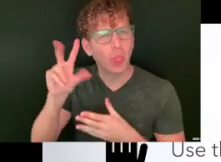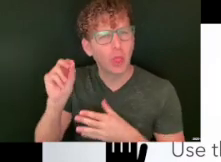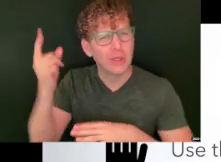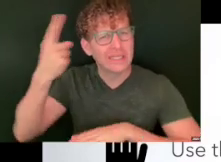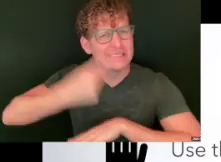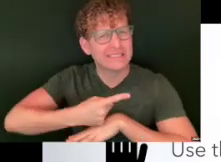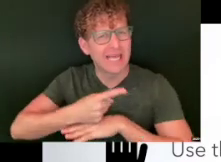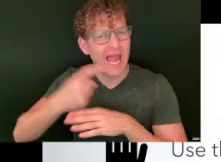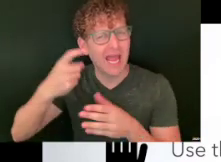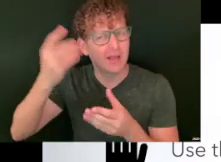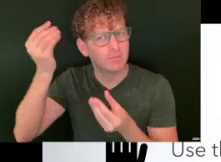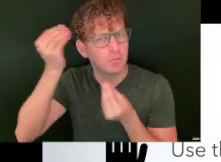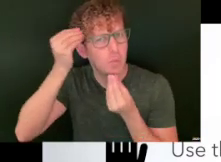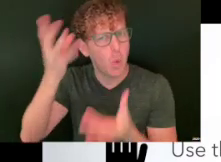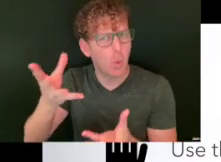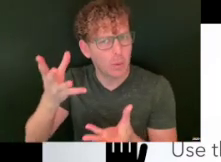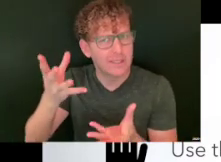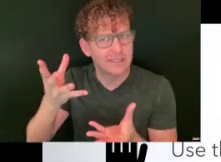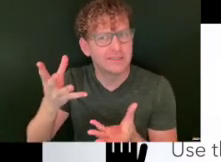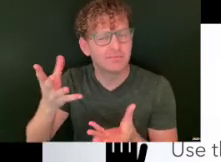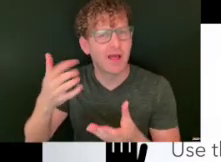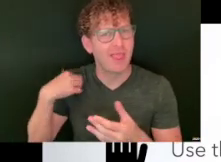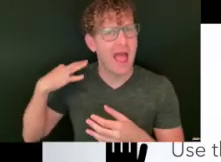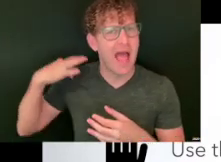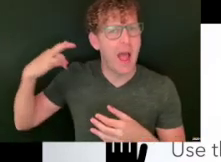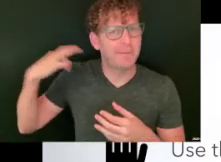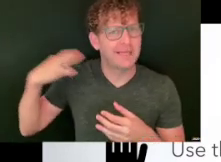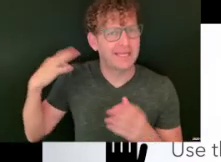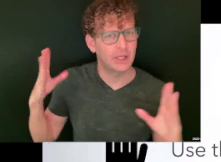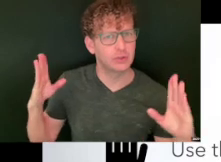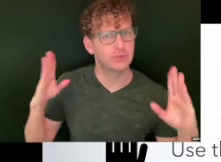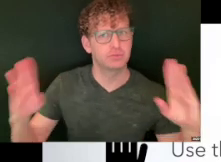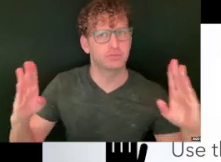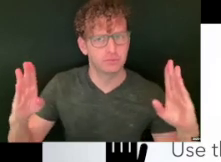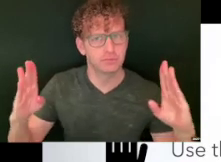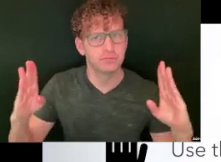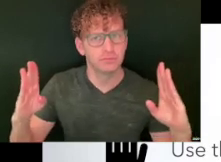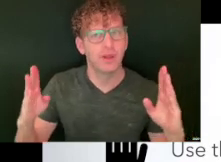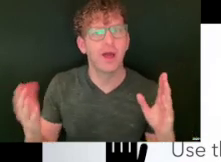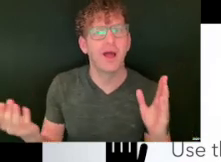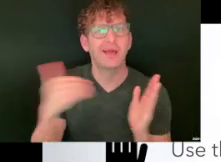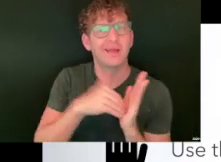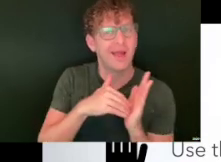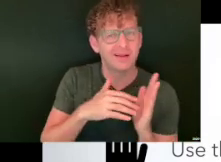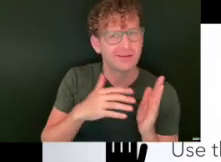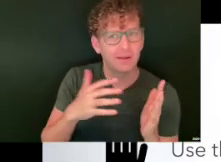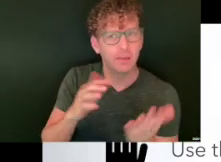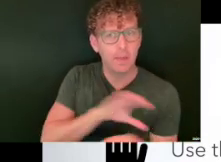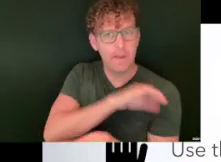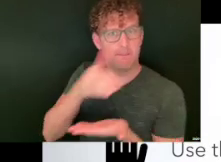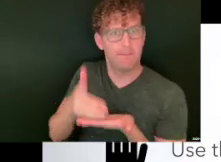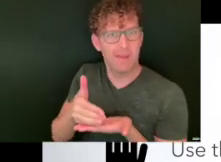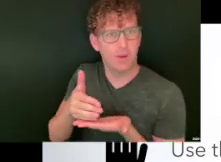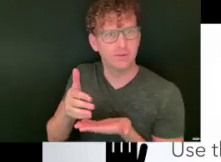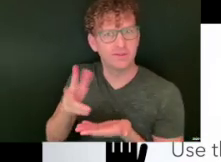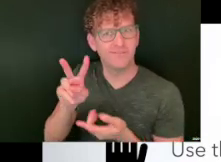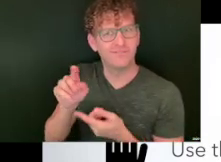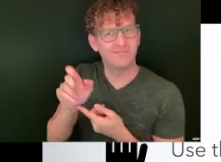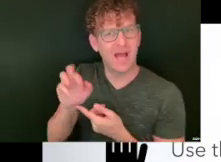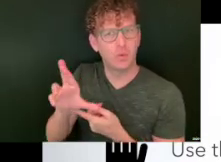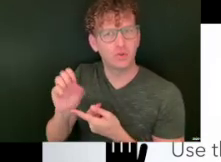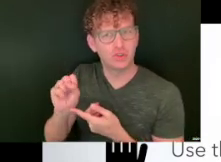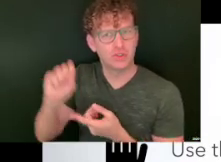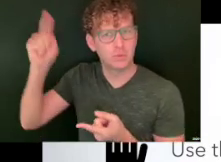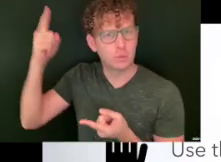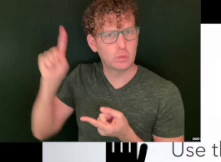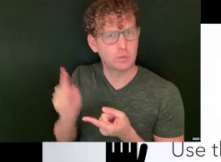can. Yeah, hey there. Just a follow on the question that was just asked. Do you know who the local, I live in